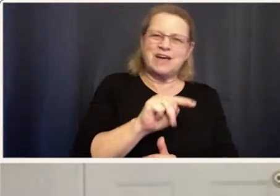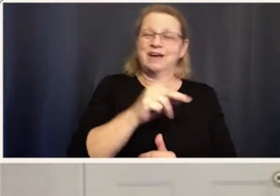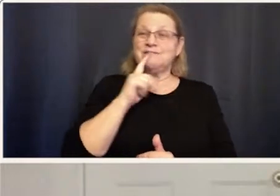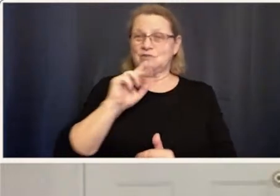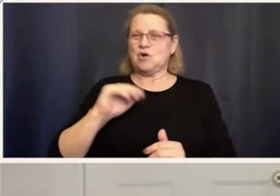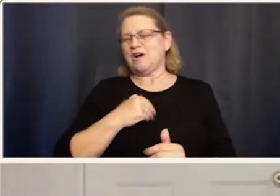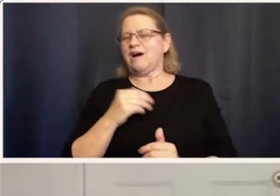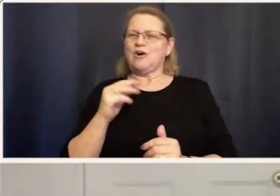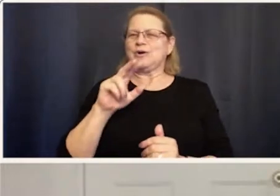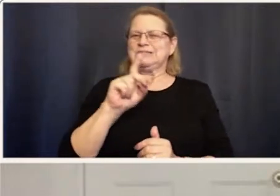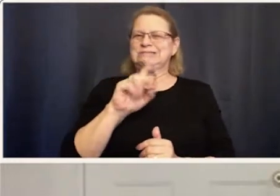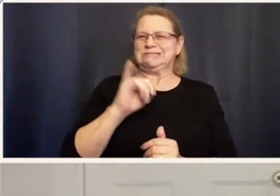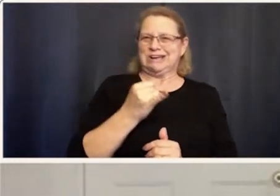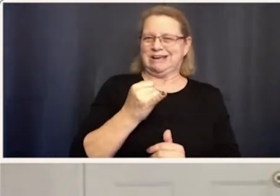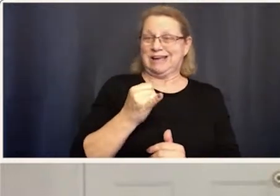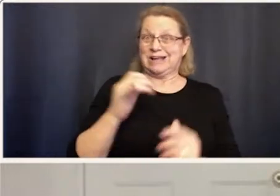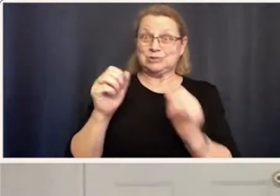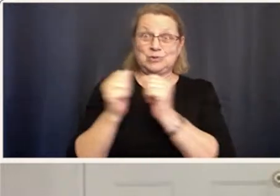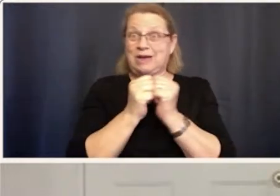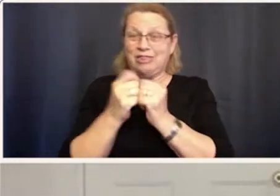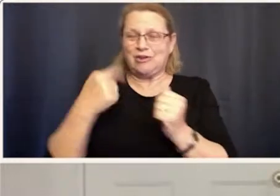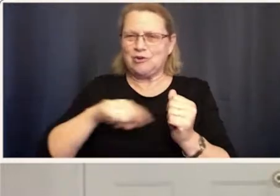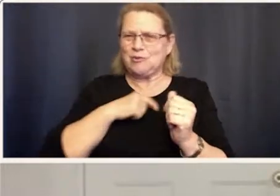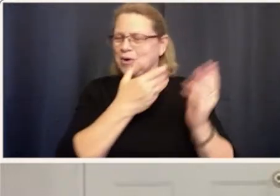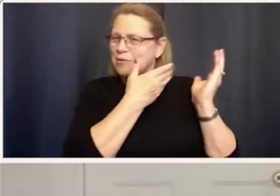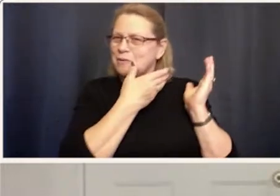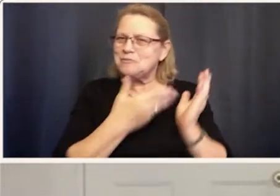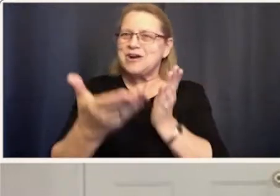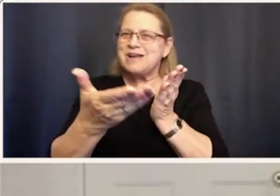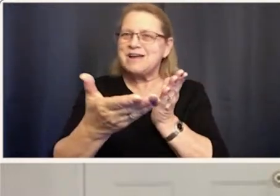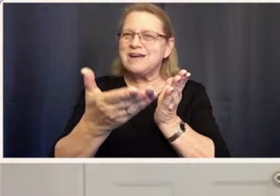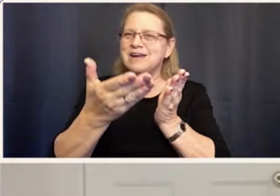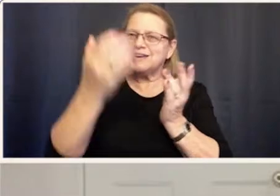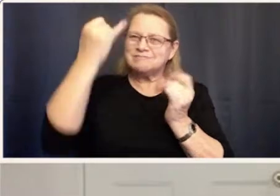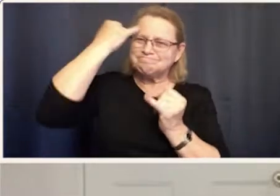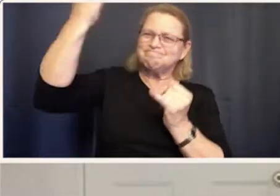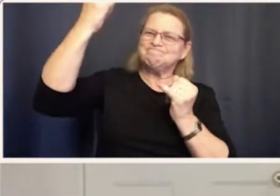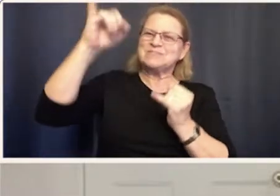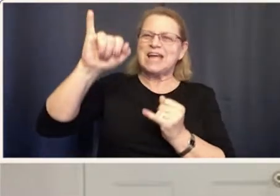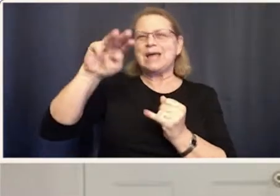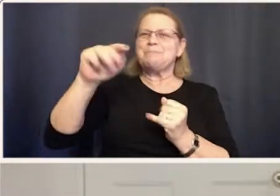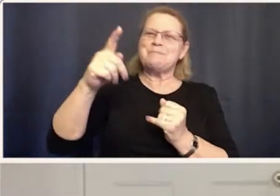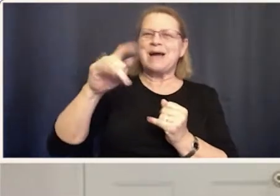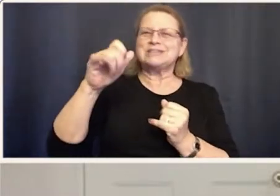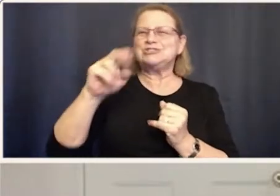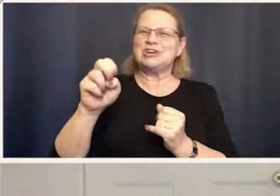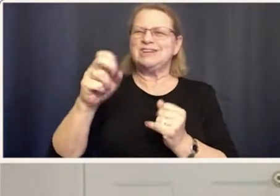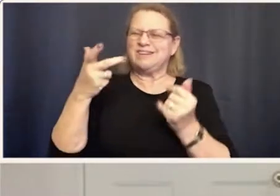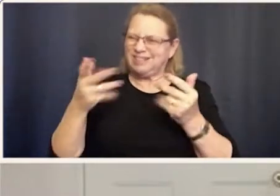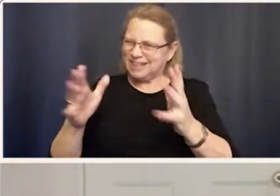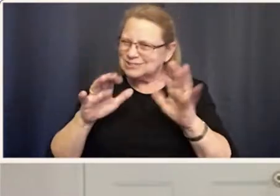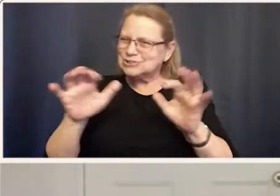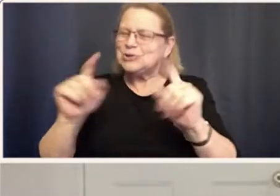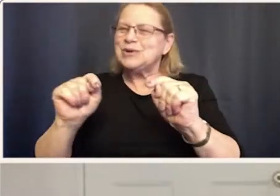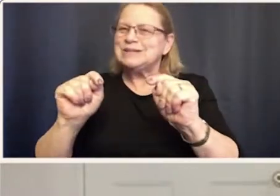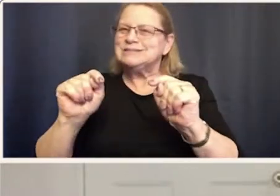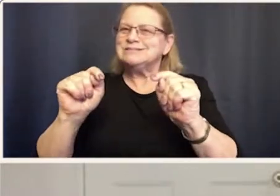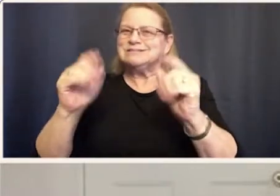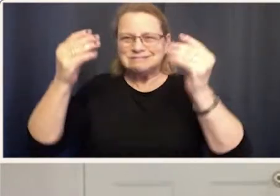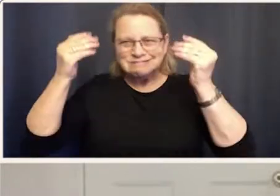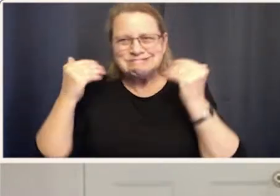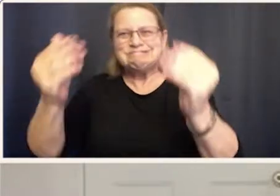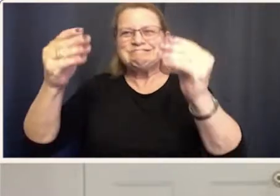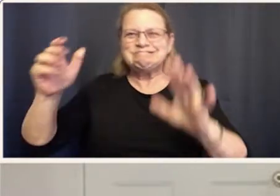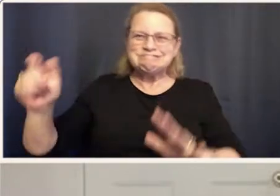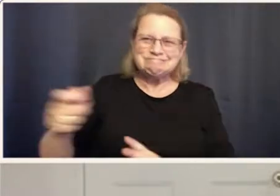we will bring you Imagine. Let's do this thing. Raise your glass. Here we go.